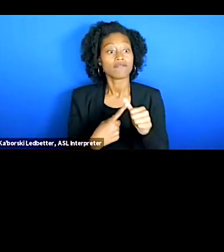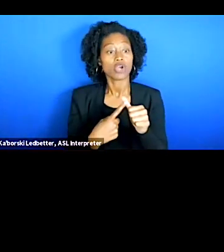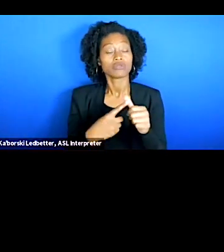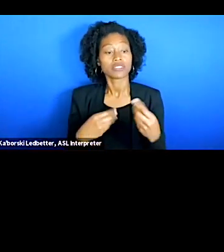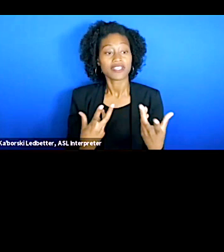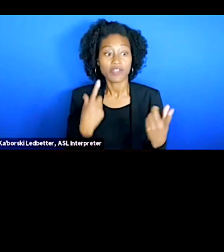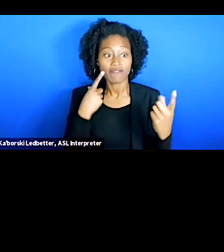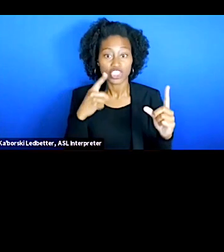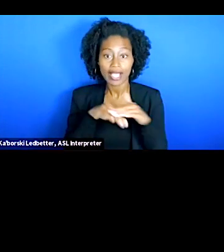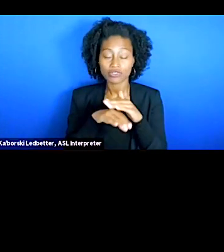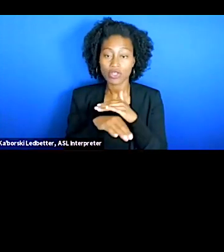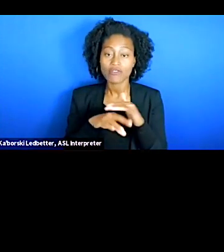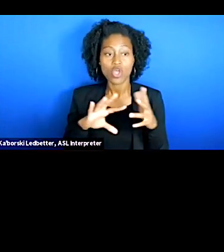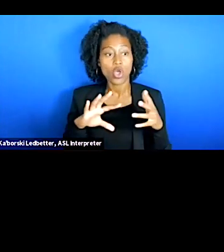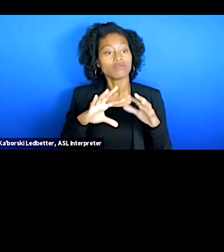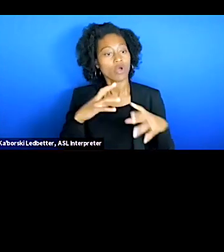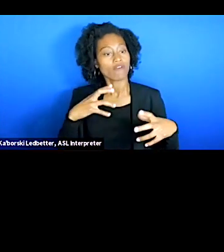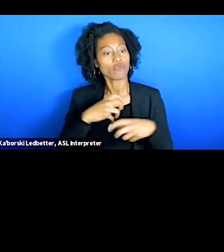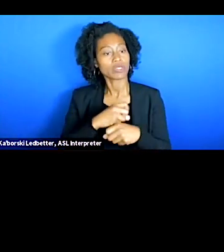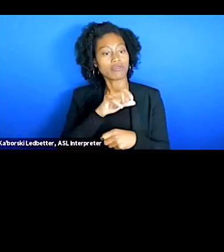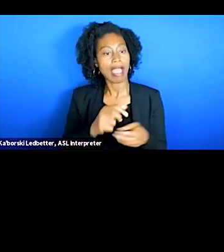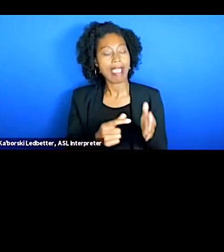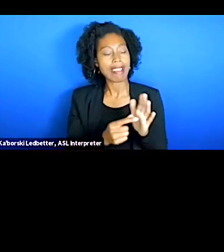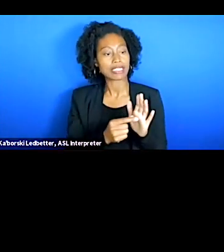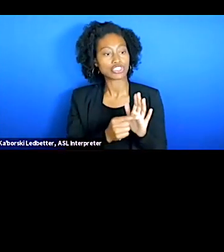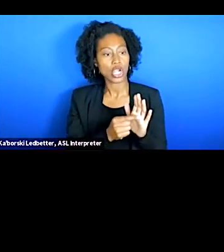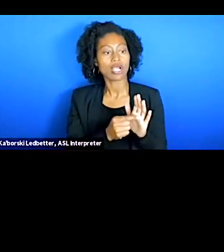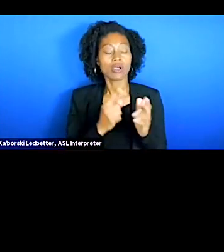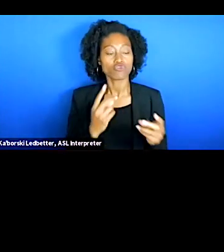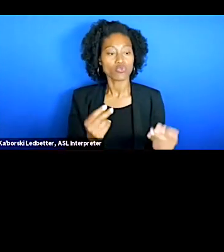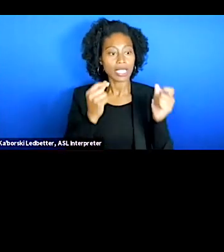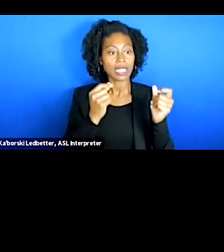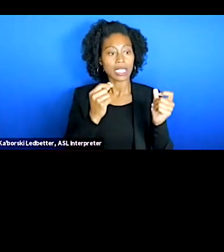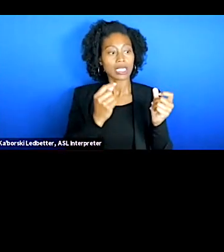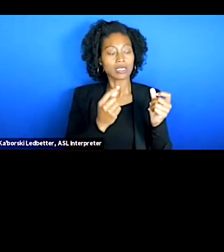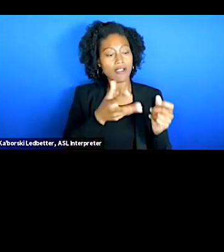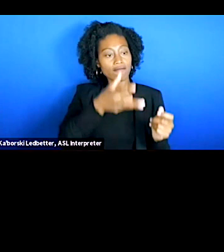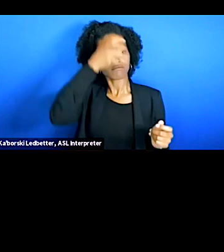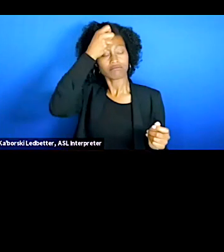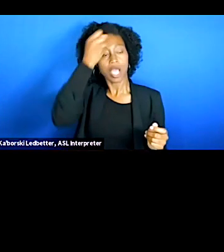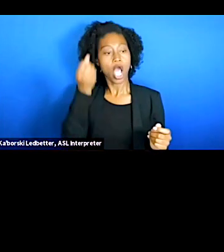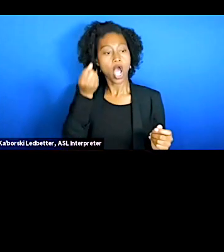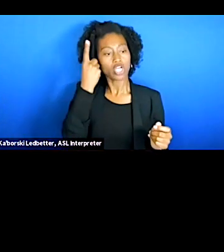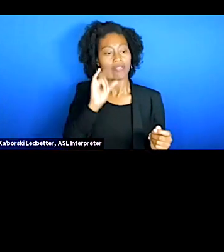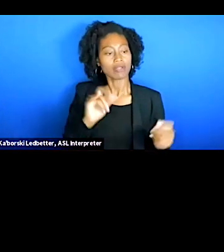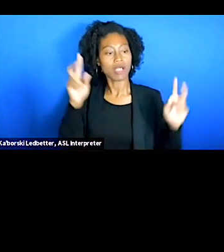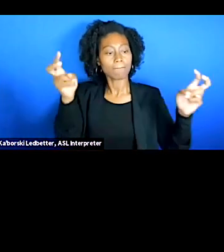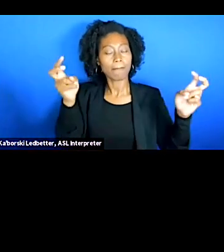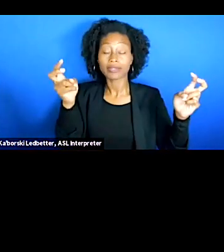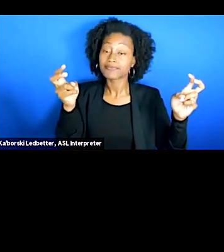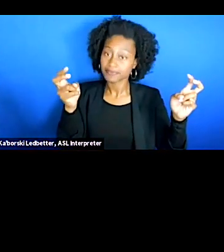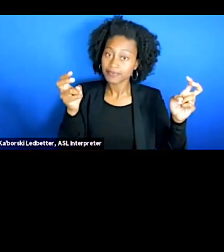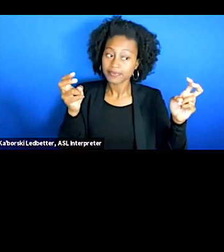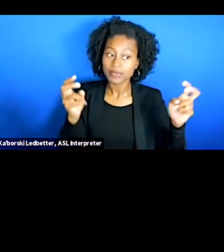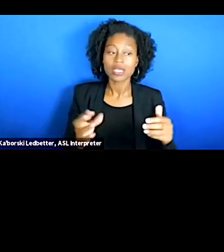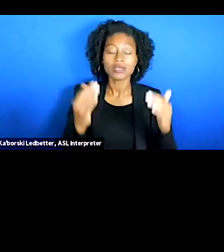to overviews of the literature and can quickly inform readers about a topic. Second, metasyntheses allow